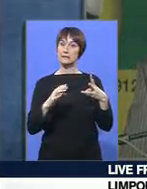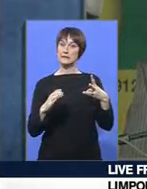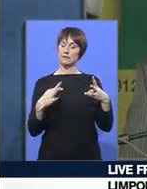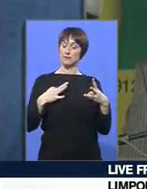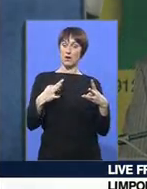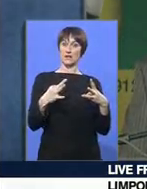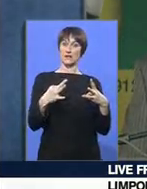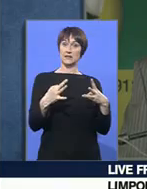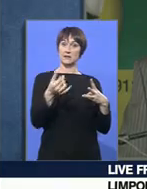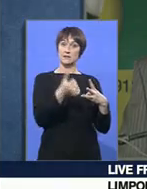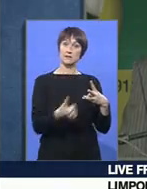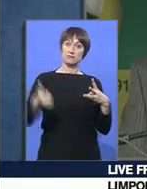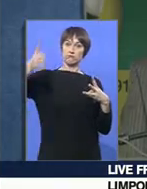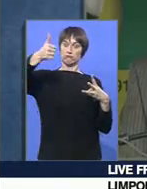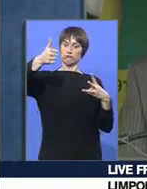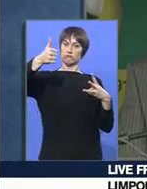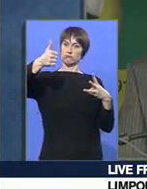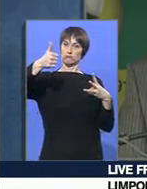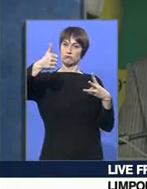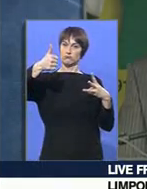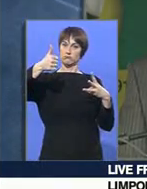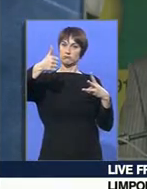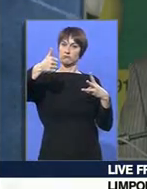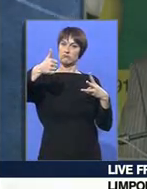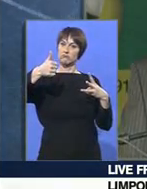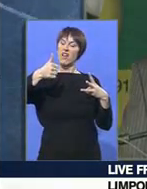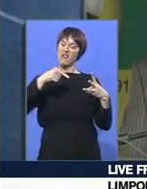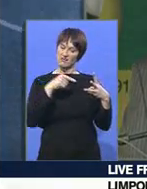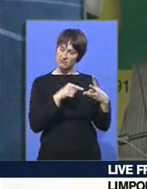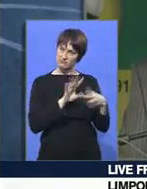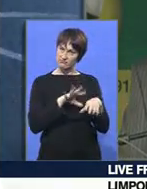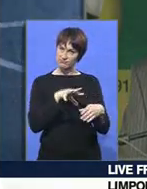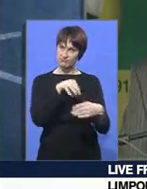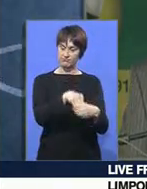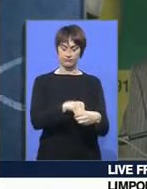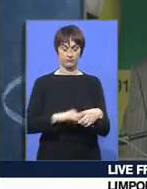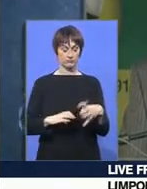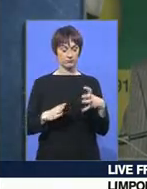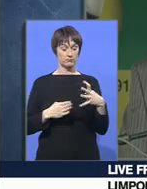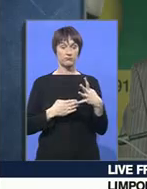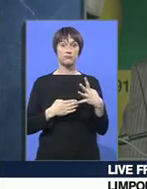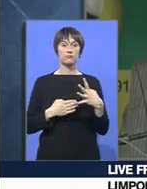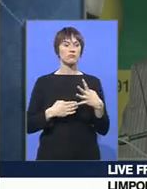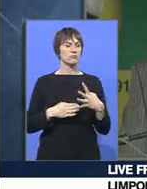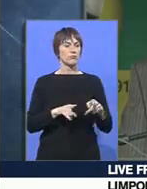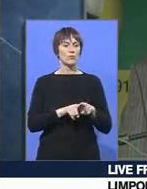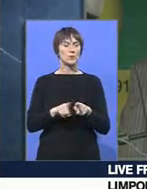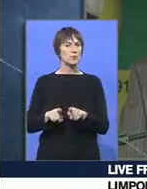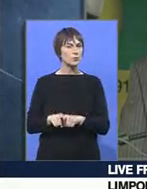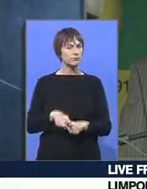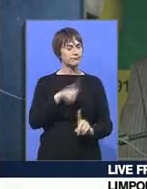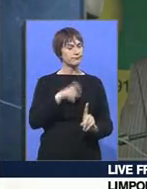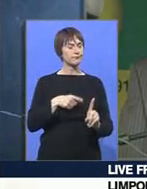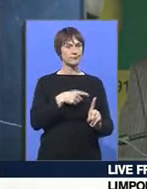ANC Volunteer Corps, and the architect of